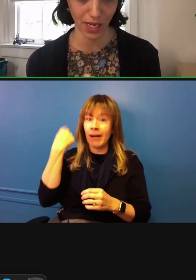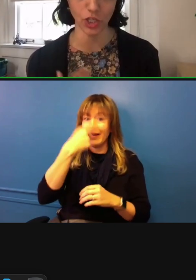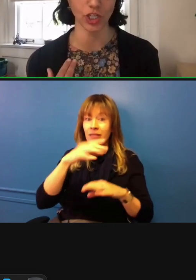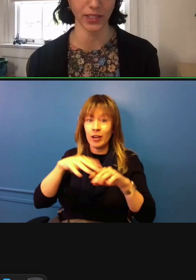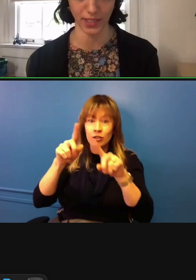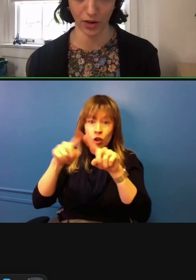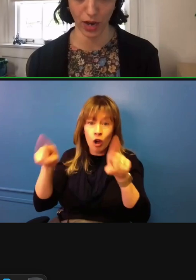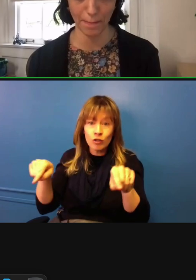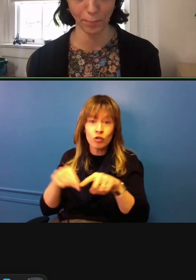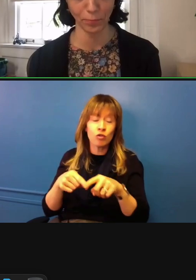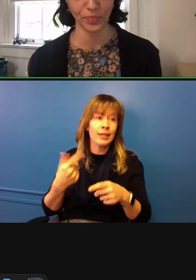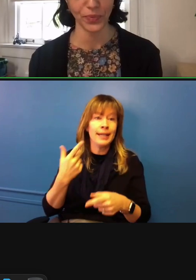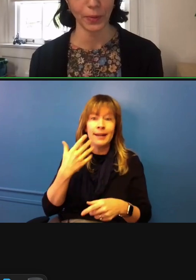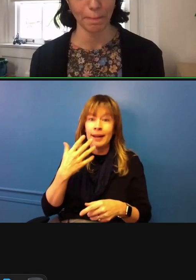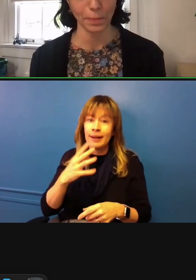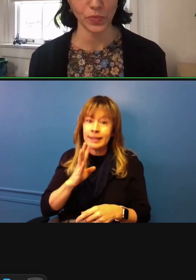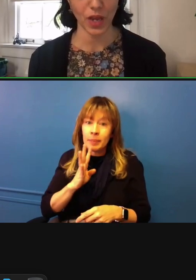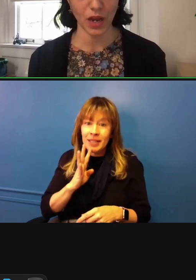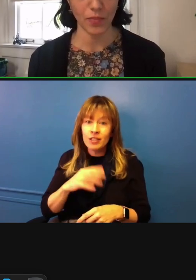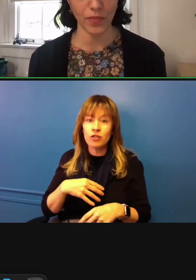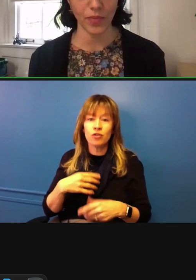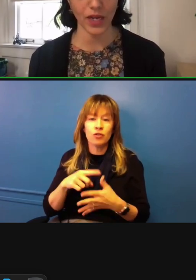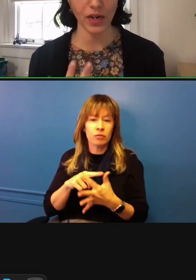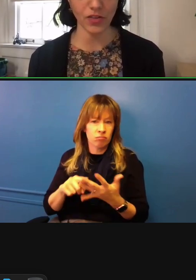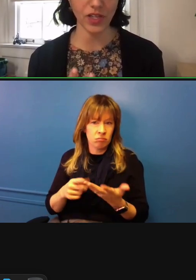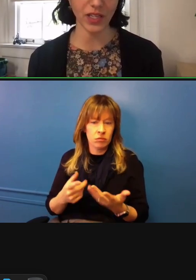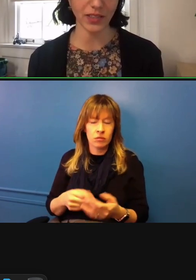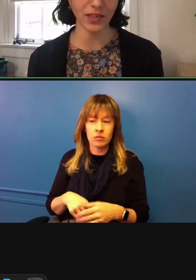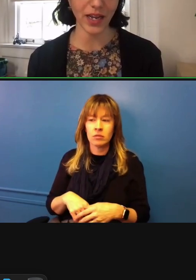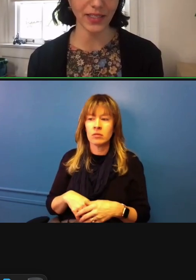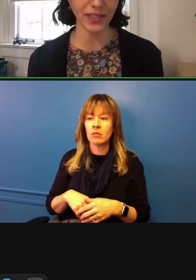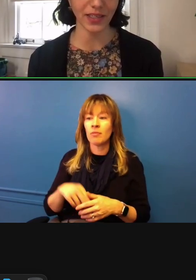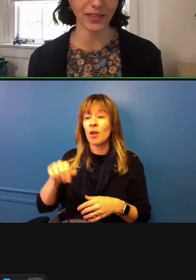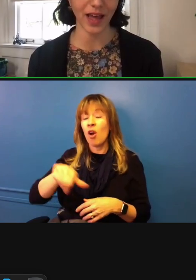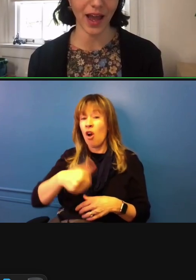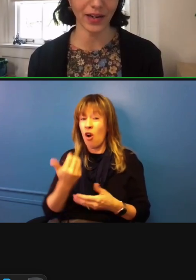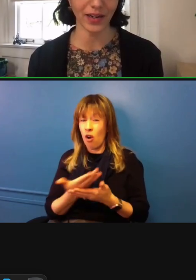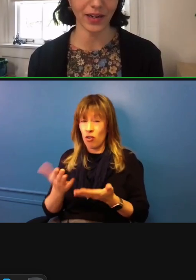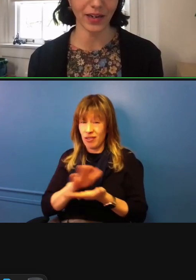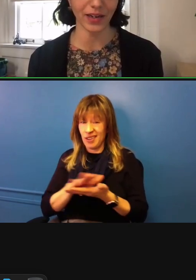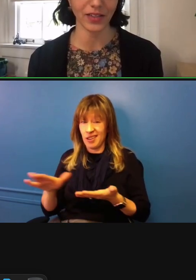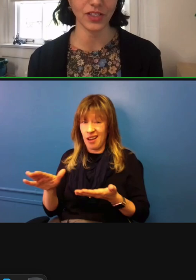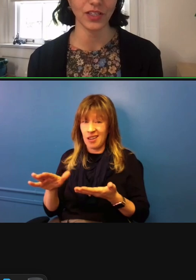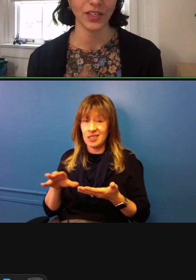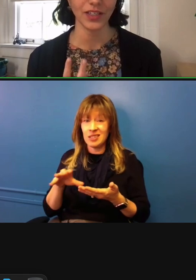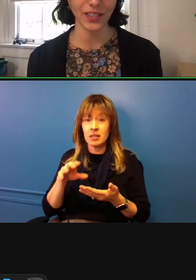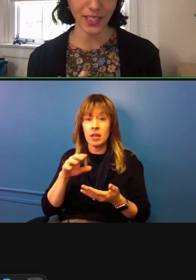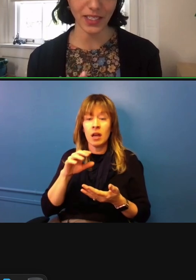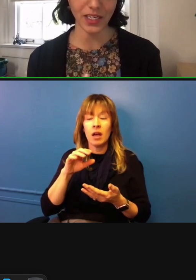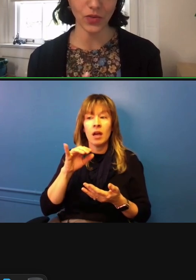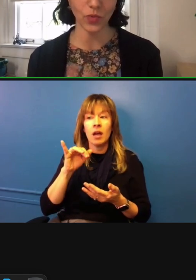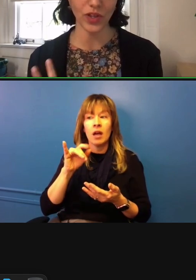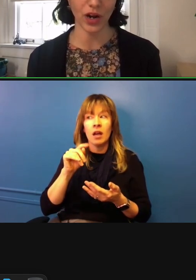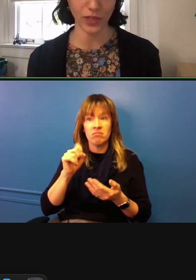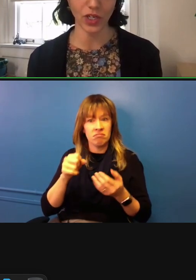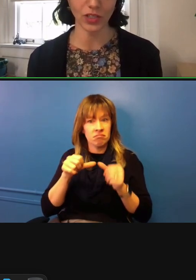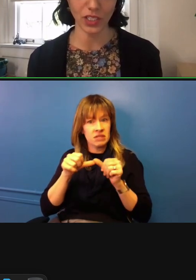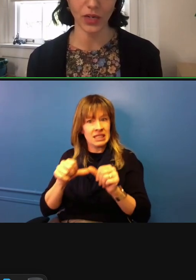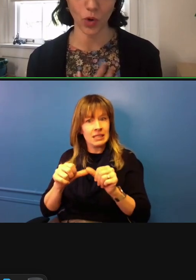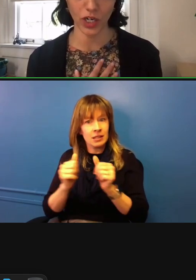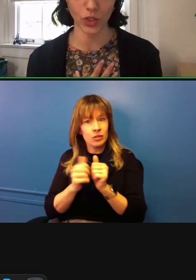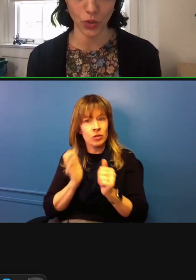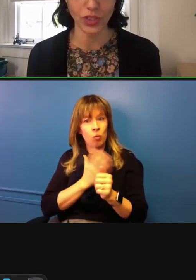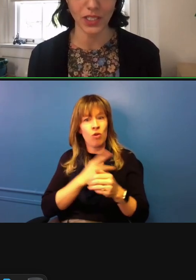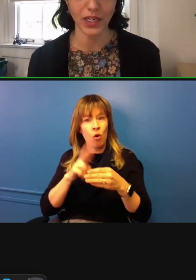like speech, etc. And another thing that's nice is that it is consistent with our